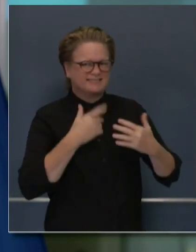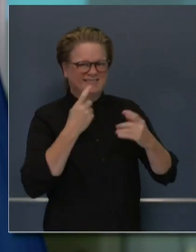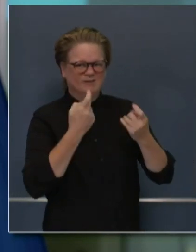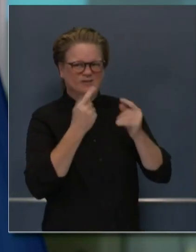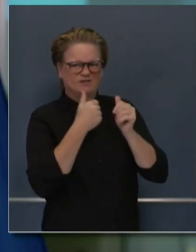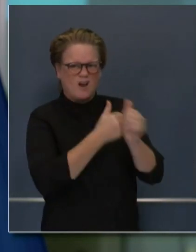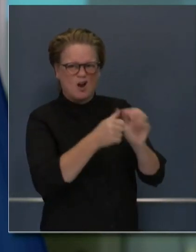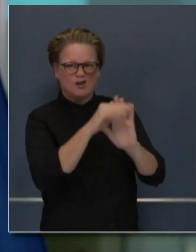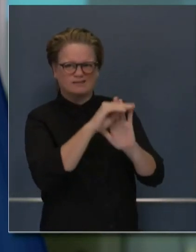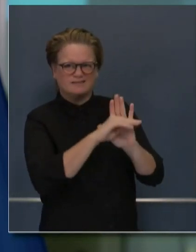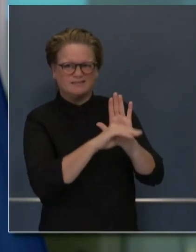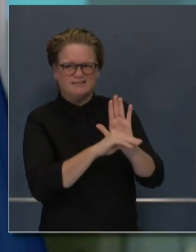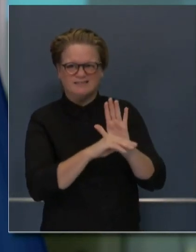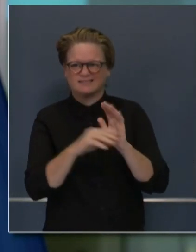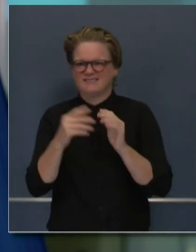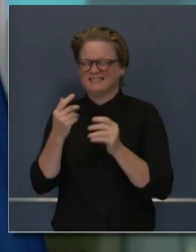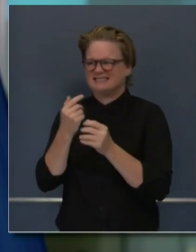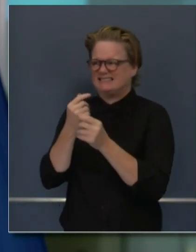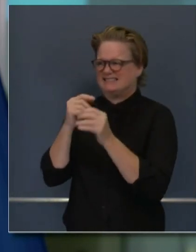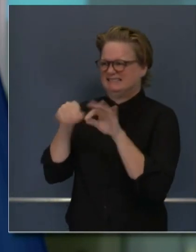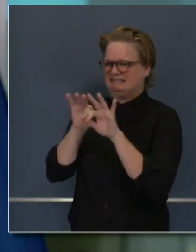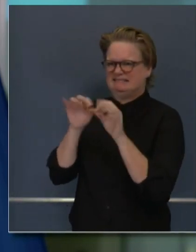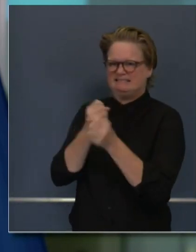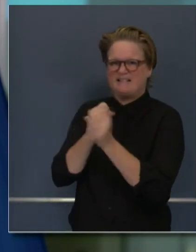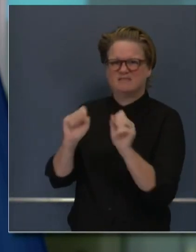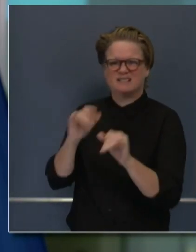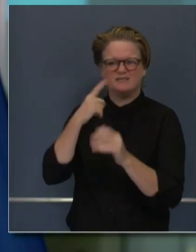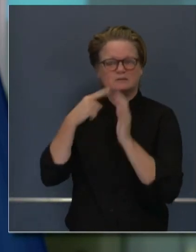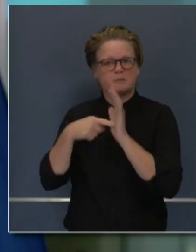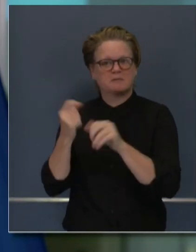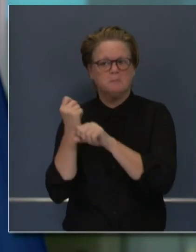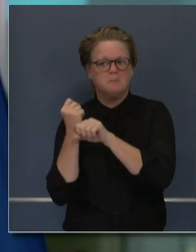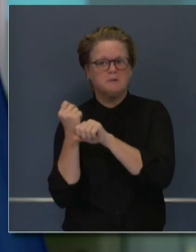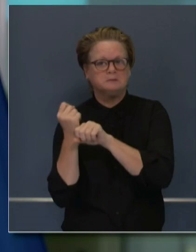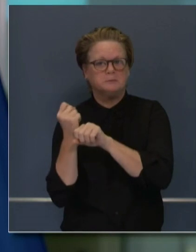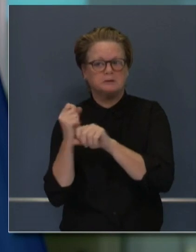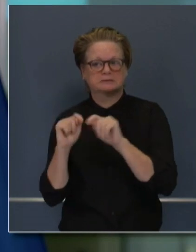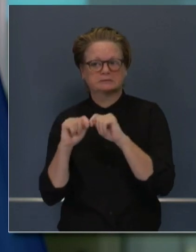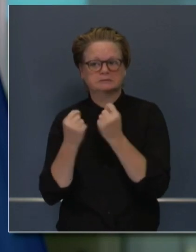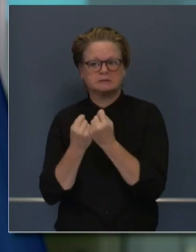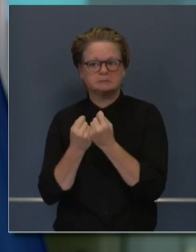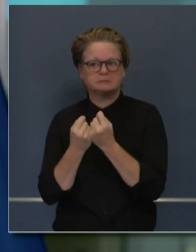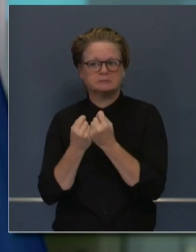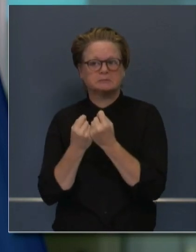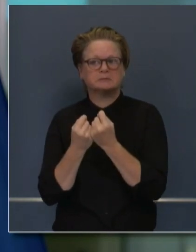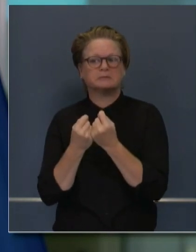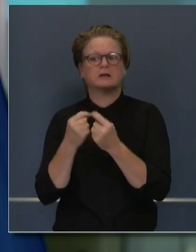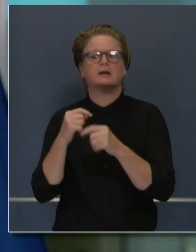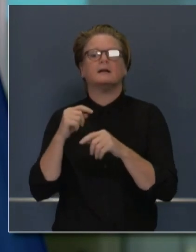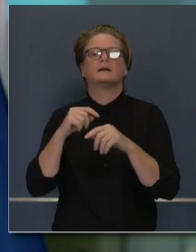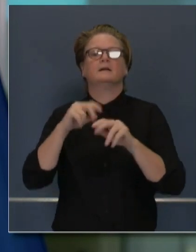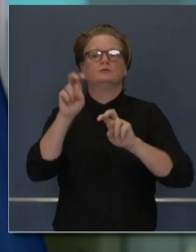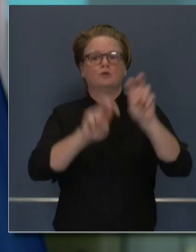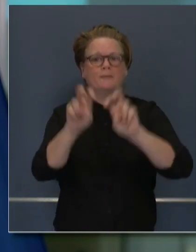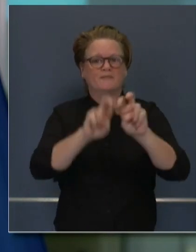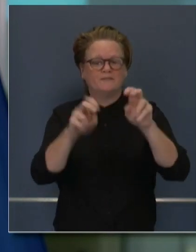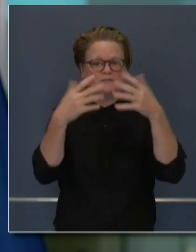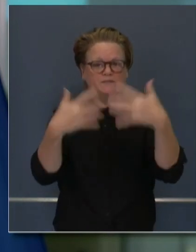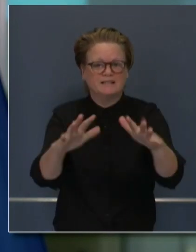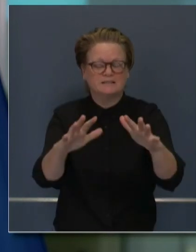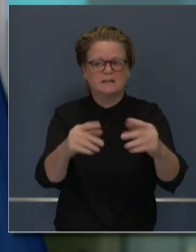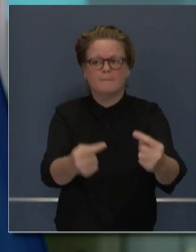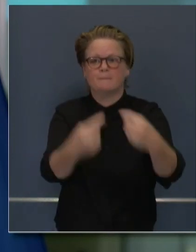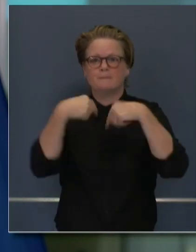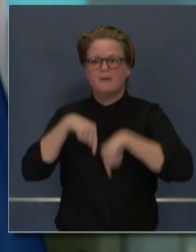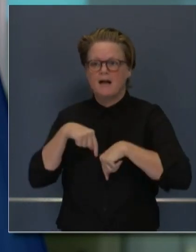club baseball team that went to Phoenix, Arizona, or went to Arizona, came back, a lot of positive cases. Even young, healthy individuals